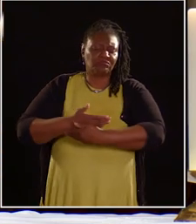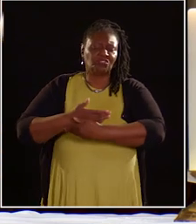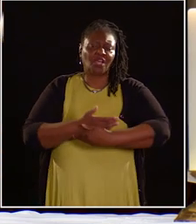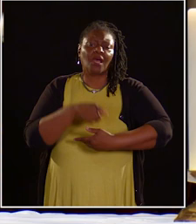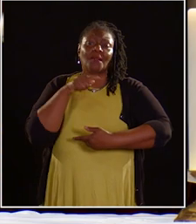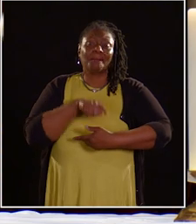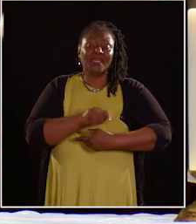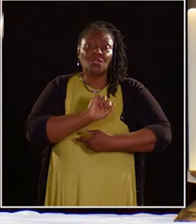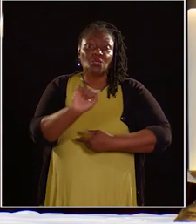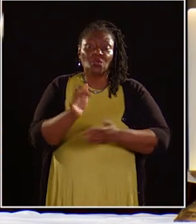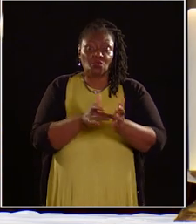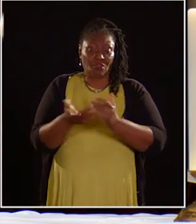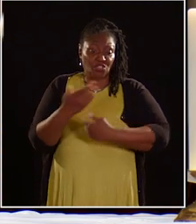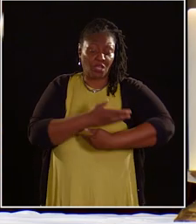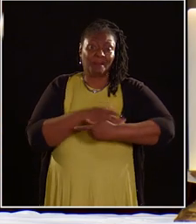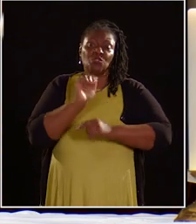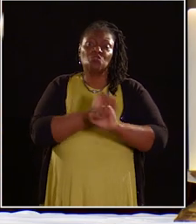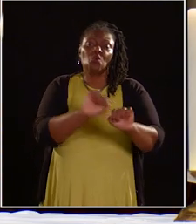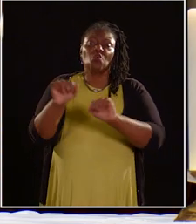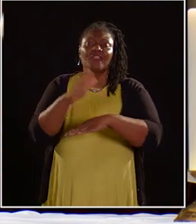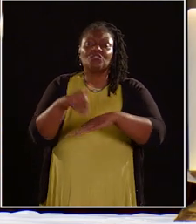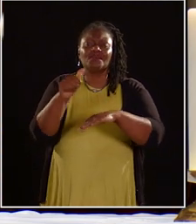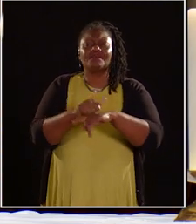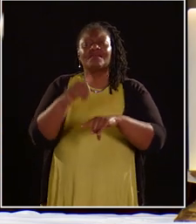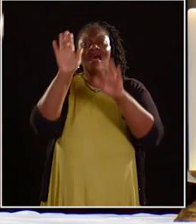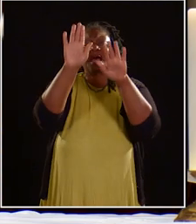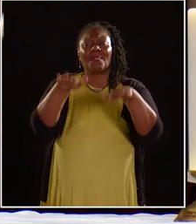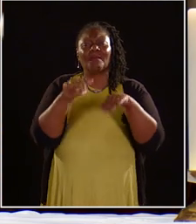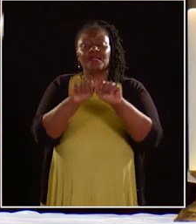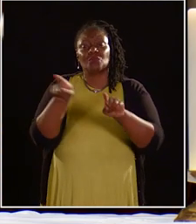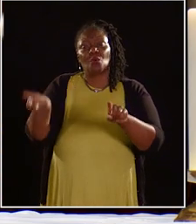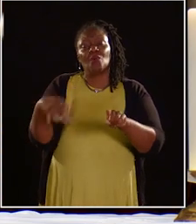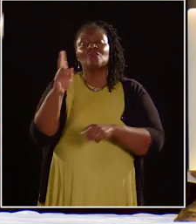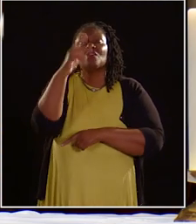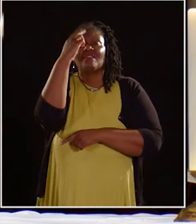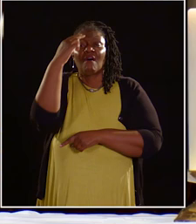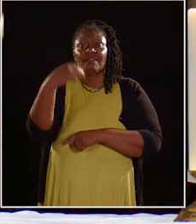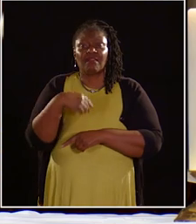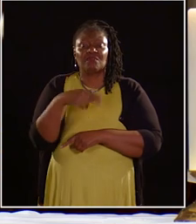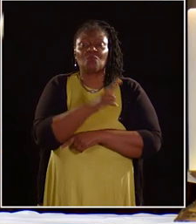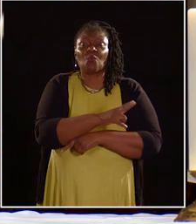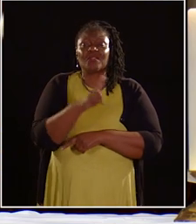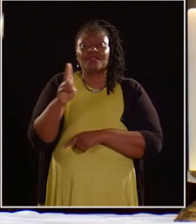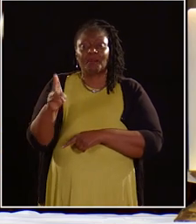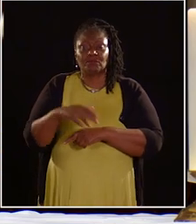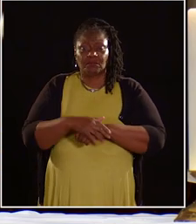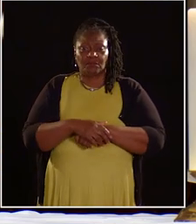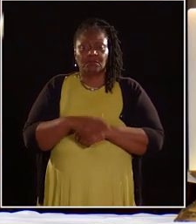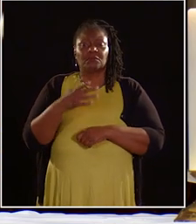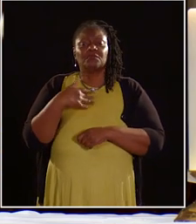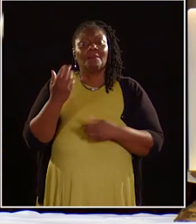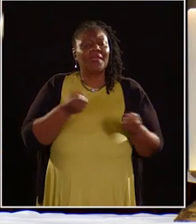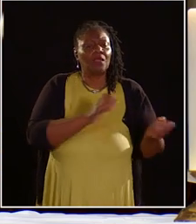this Christmas. And the blessing of God Almighty, the Father, the Son, and the Holy Spirit